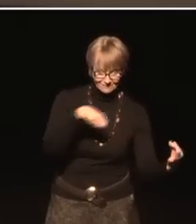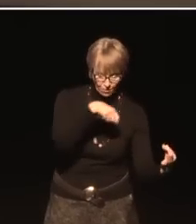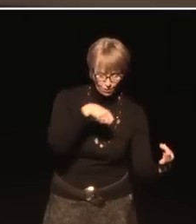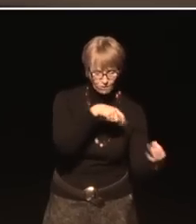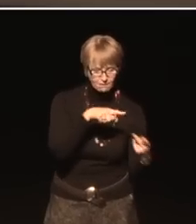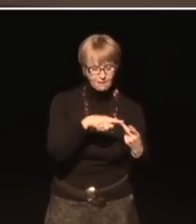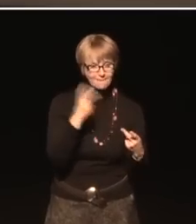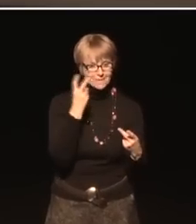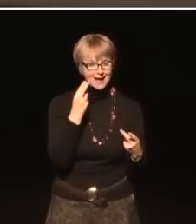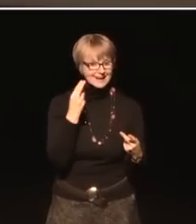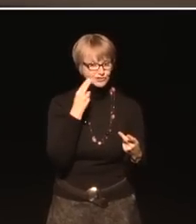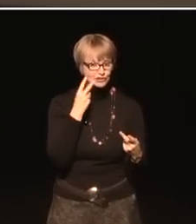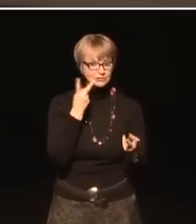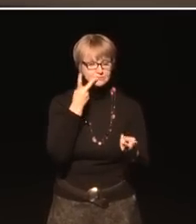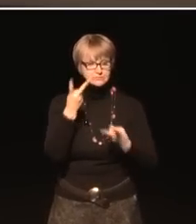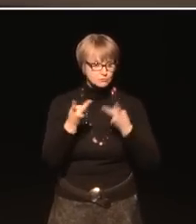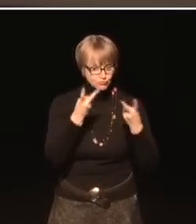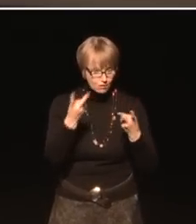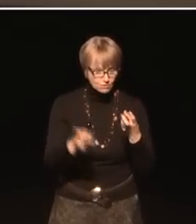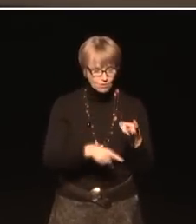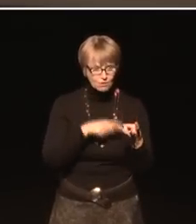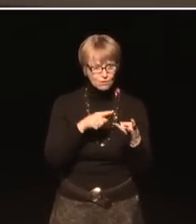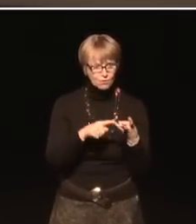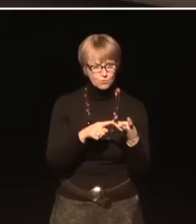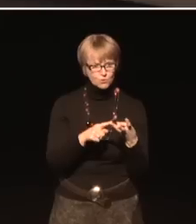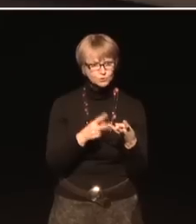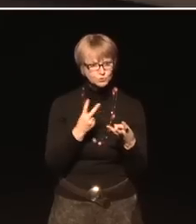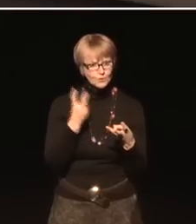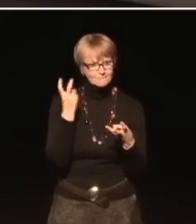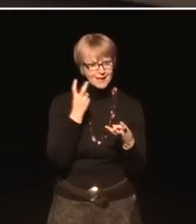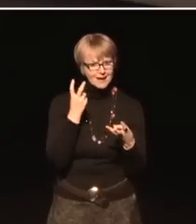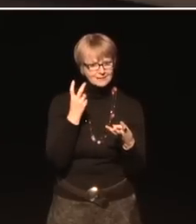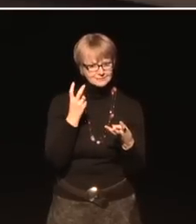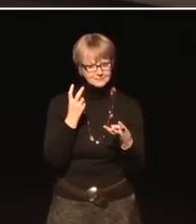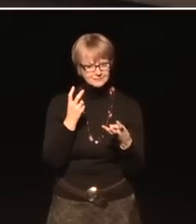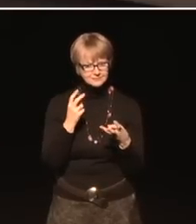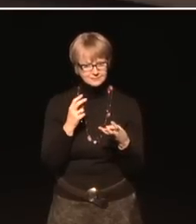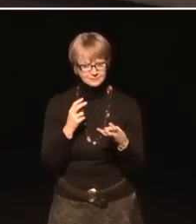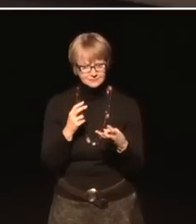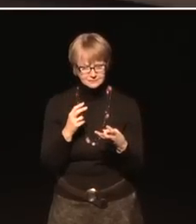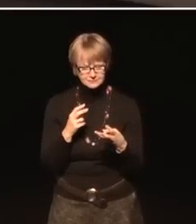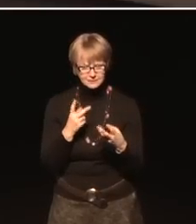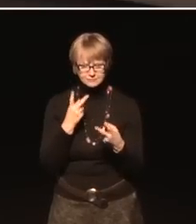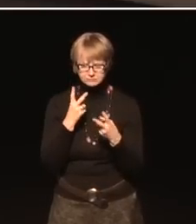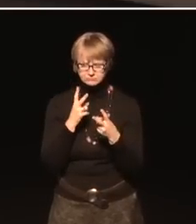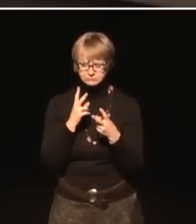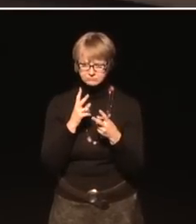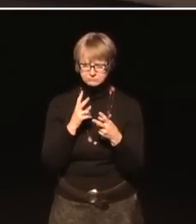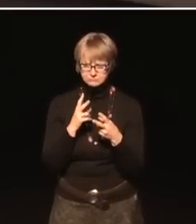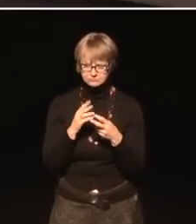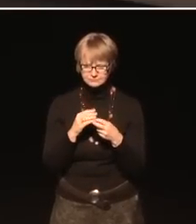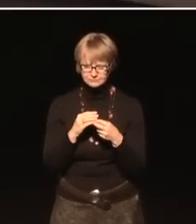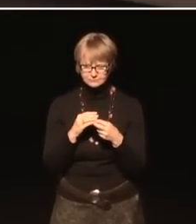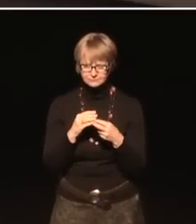soprano, two blind aerialists, and working with them to nurture their personal stories as